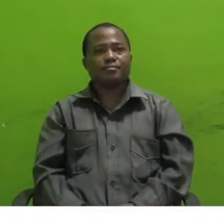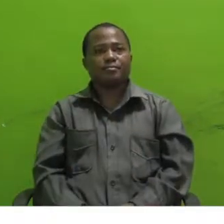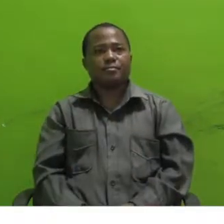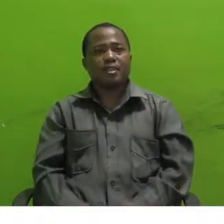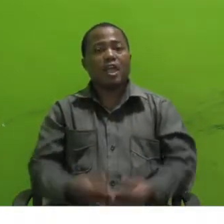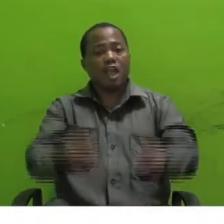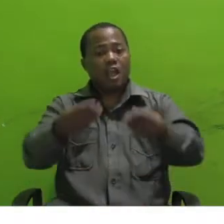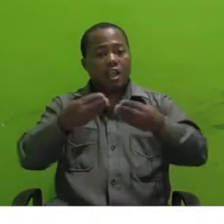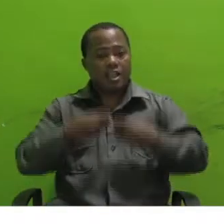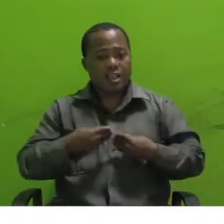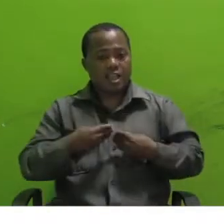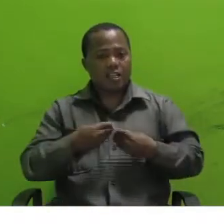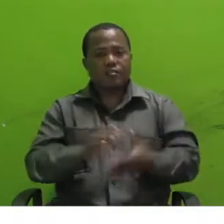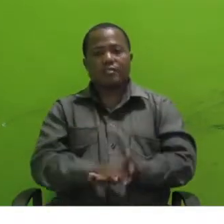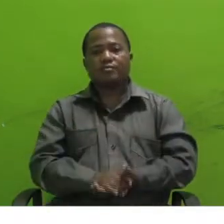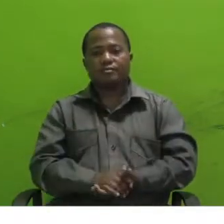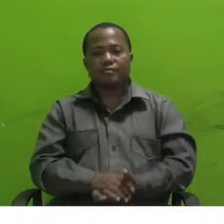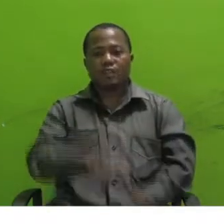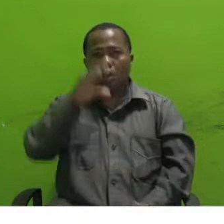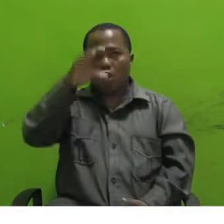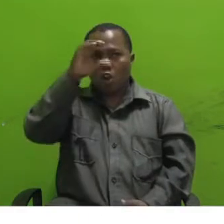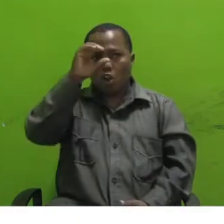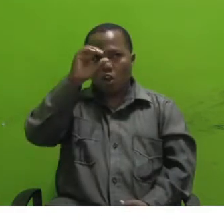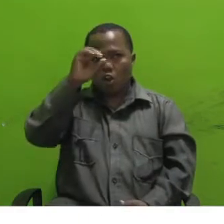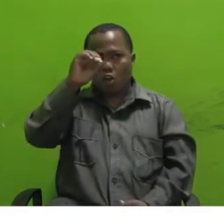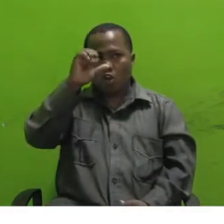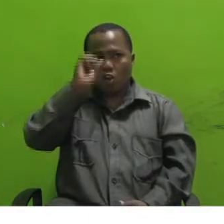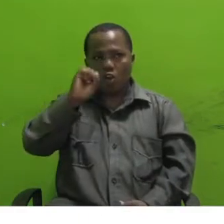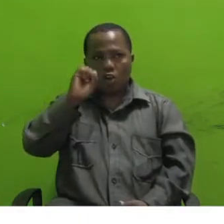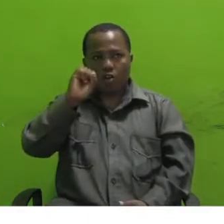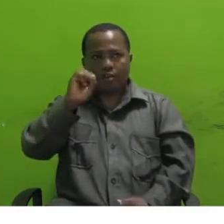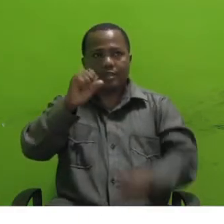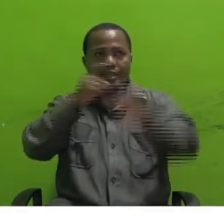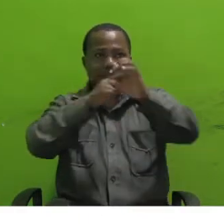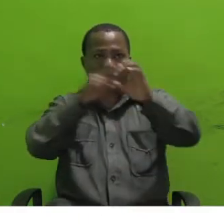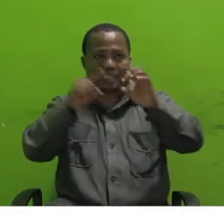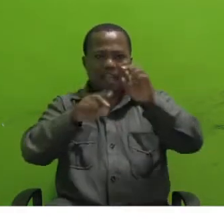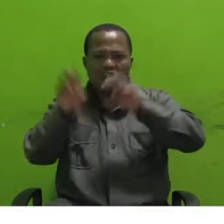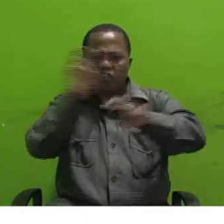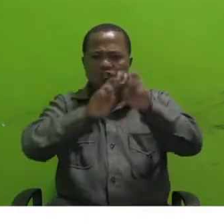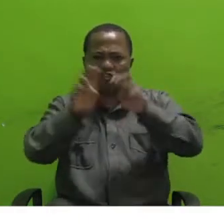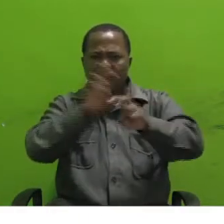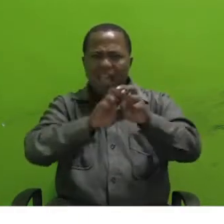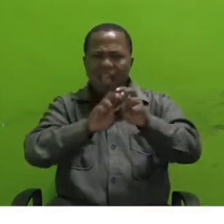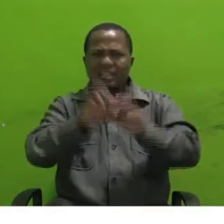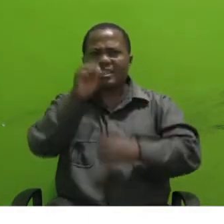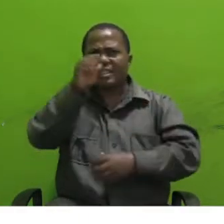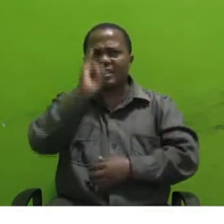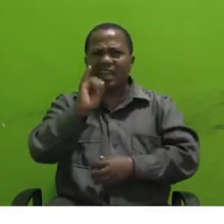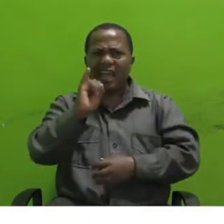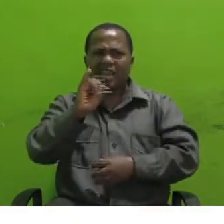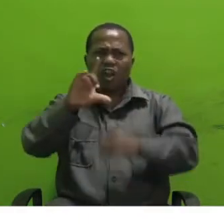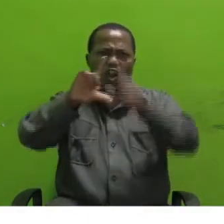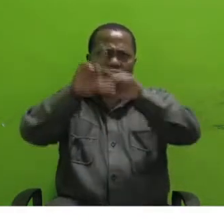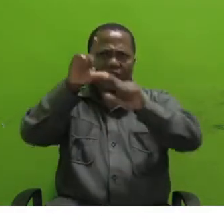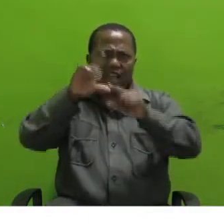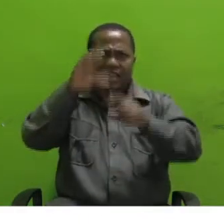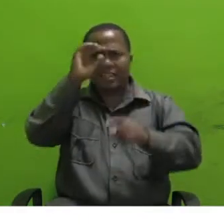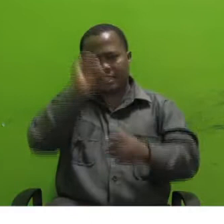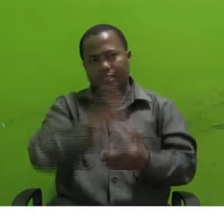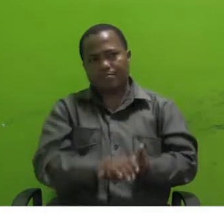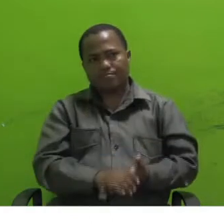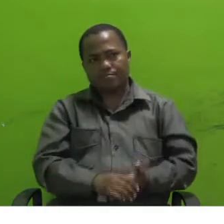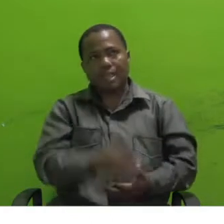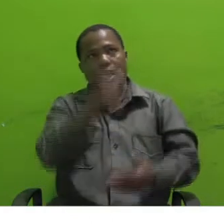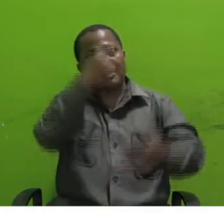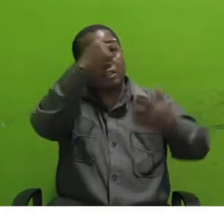Number 1, given that cos theta is equal to 4/5, find sine of angle theta. Number